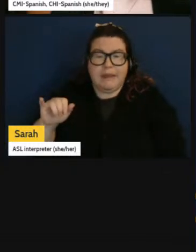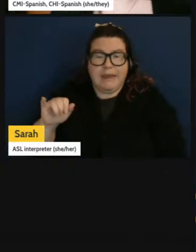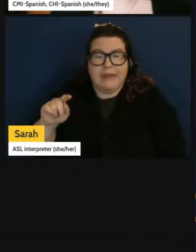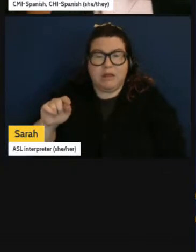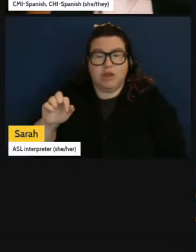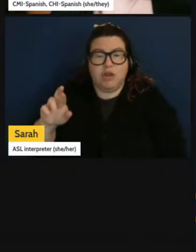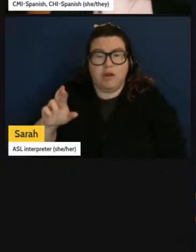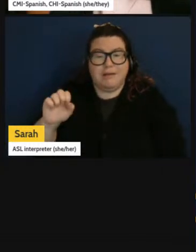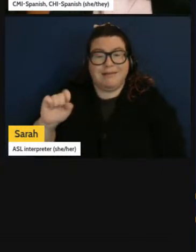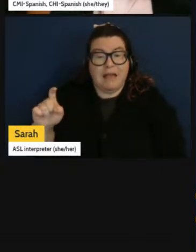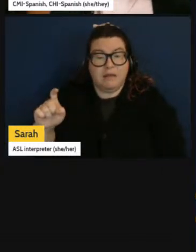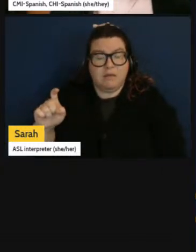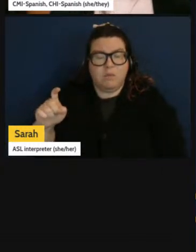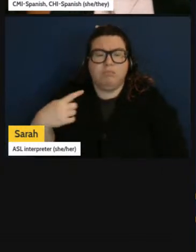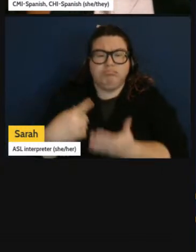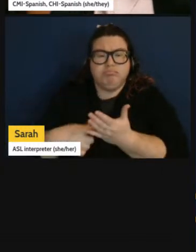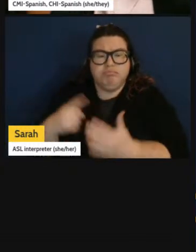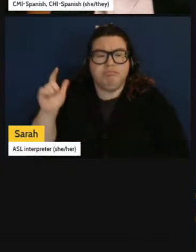over later.